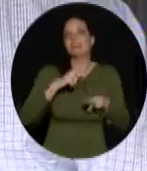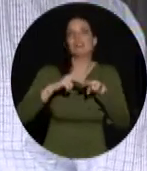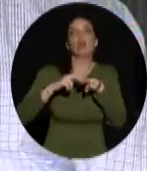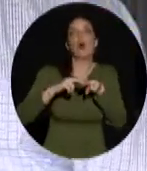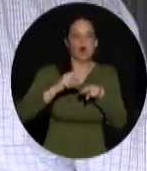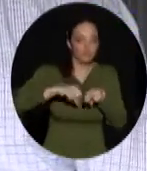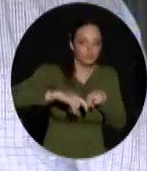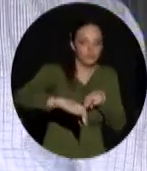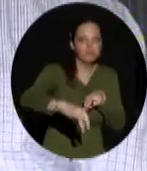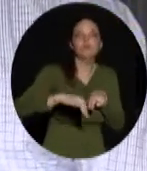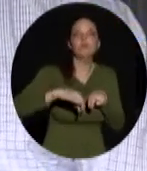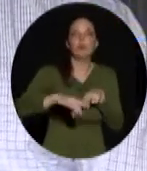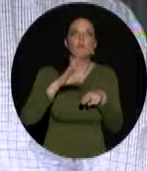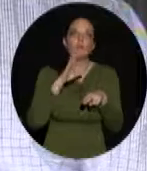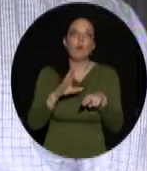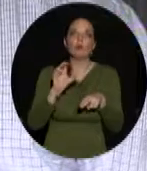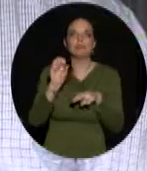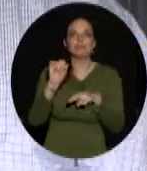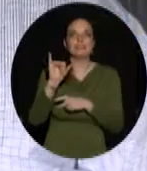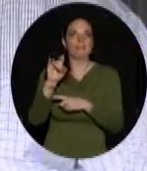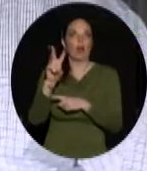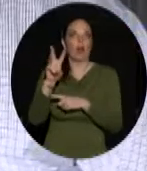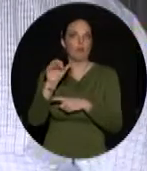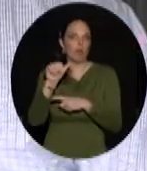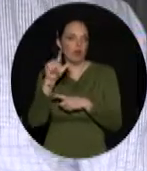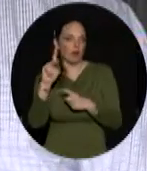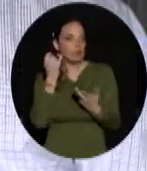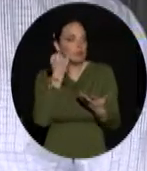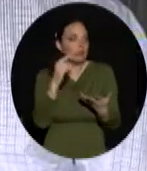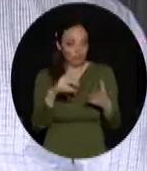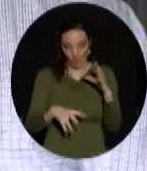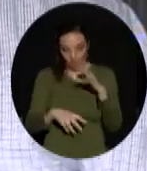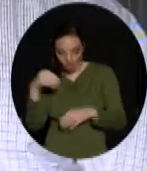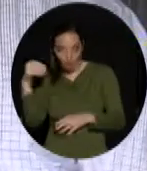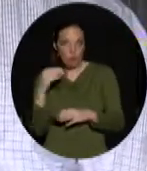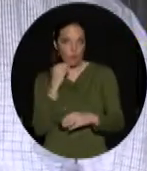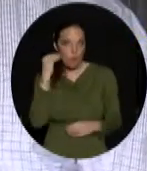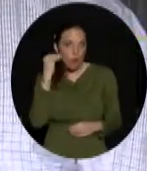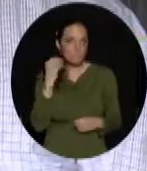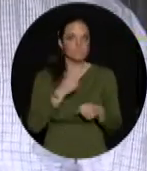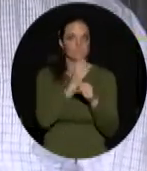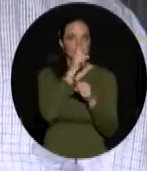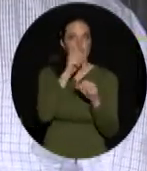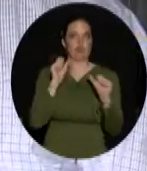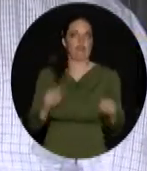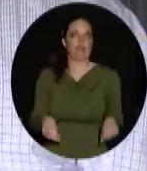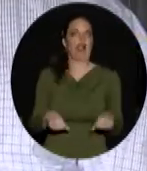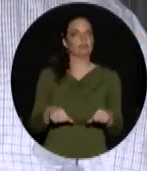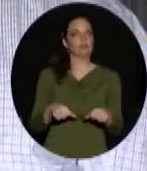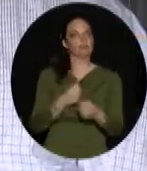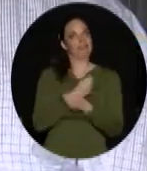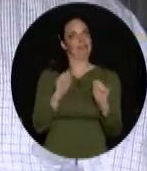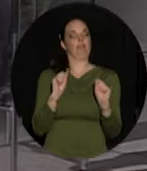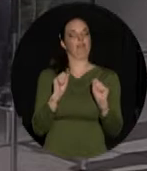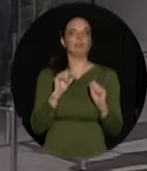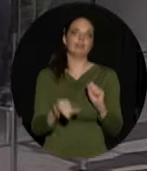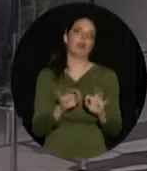salt or something like that to spread on your sidewalk. If you are going to be getting out of the house, making sure that you're able to do so safely is always